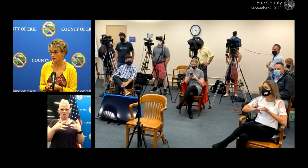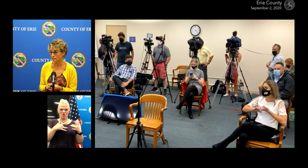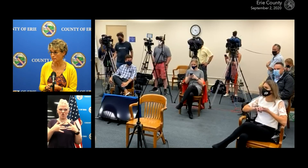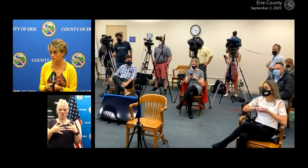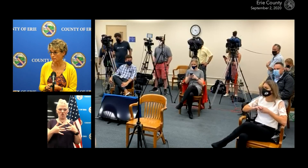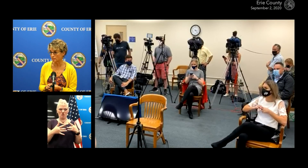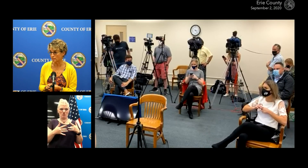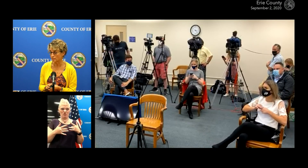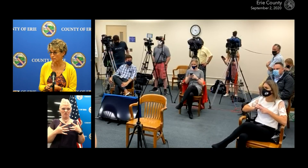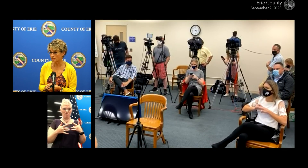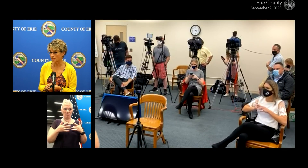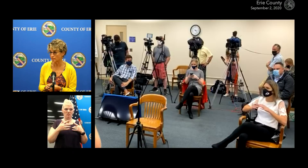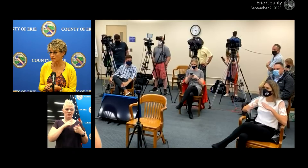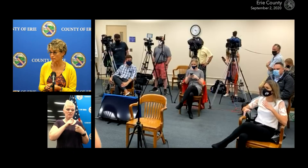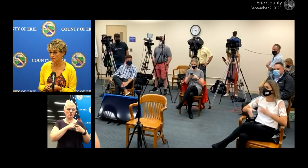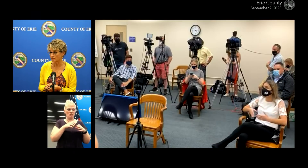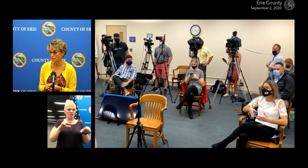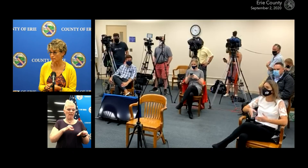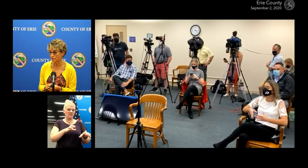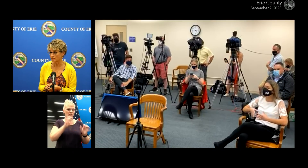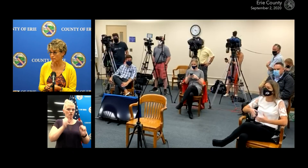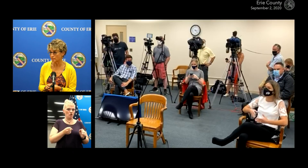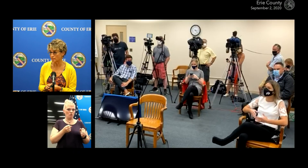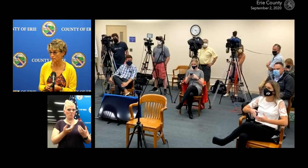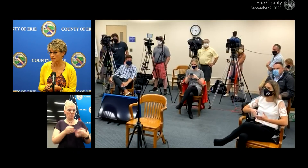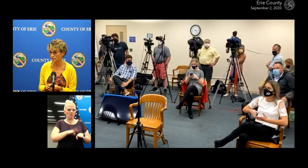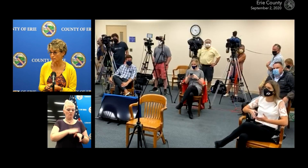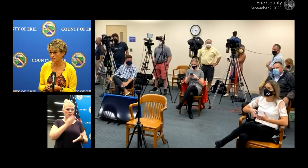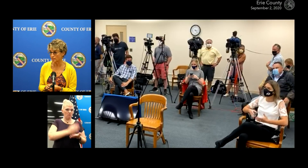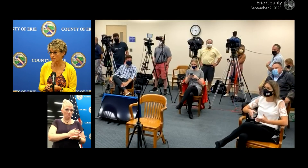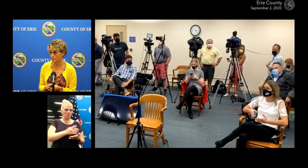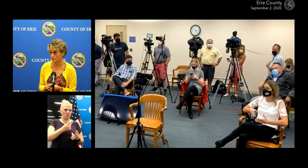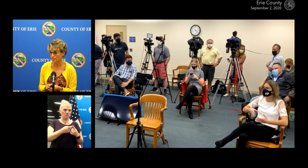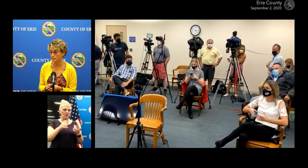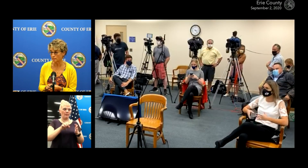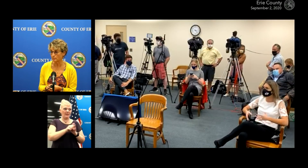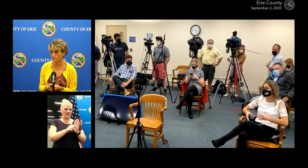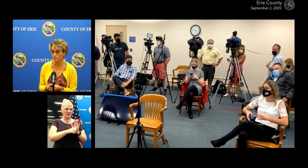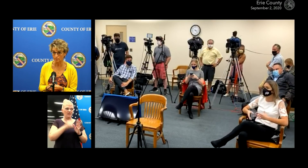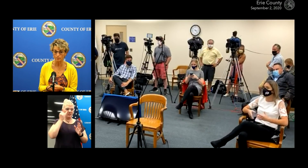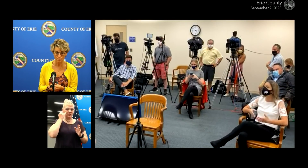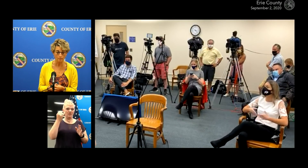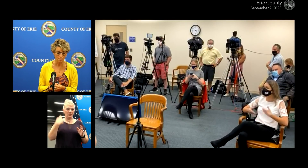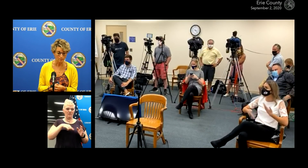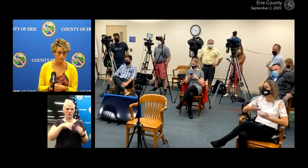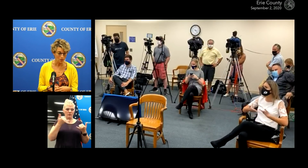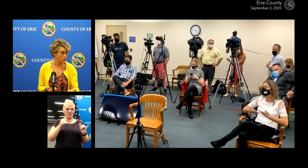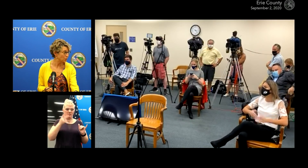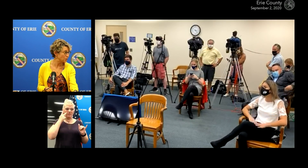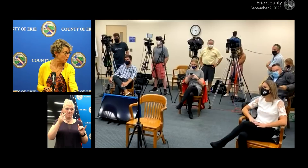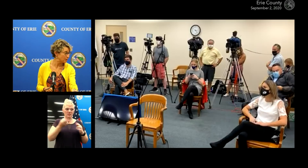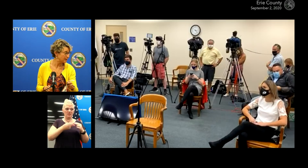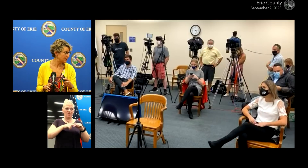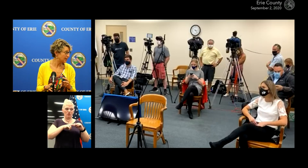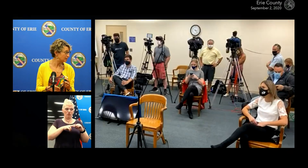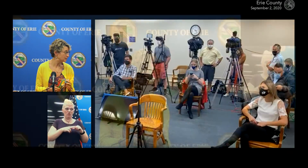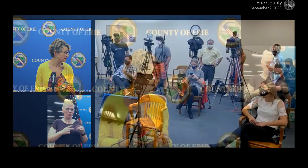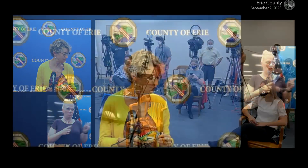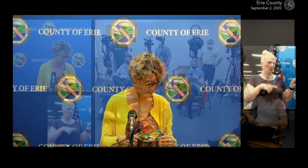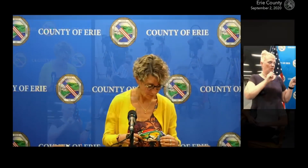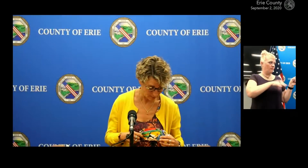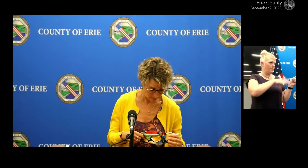certain activities could be shut down by the state if we are still seeing an increase? Sure. Do you want to take